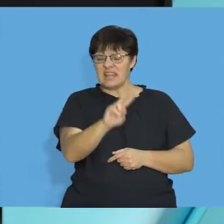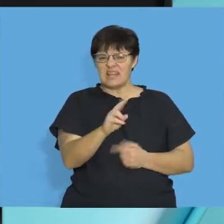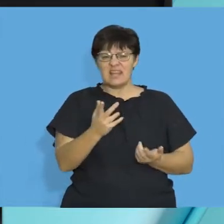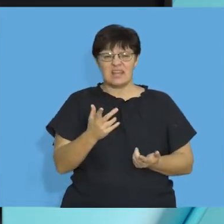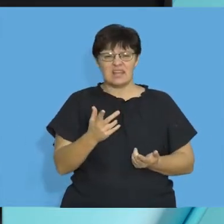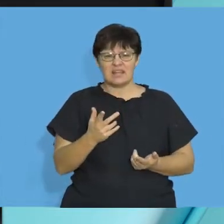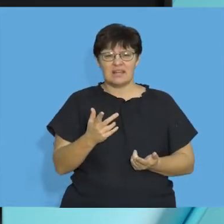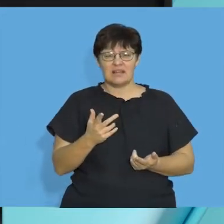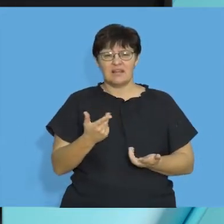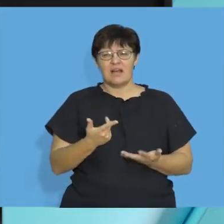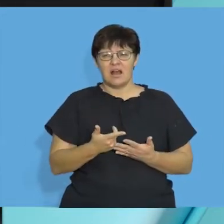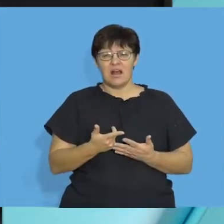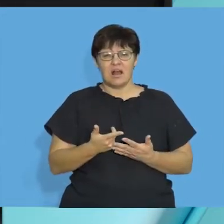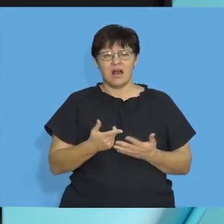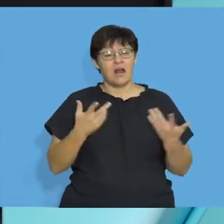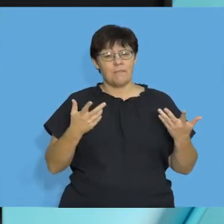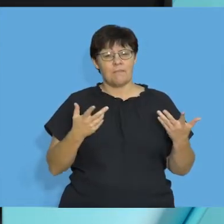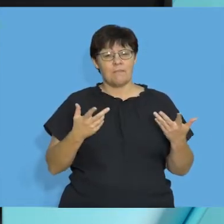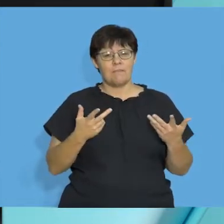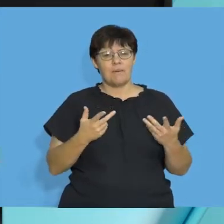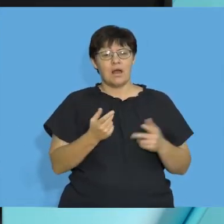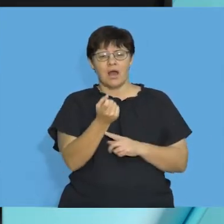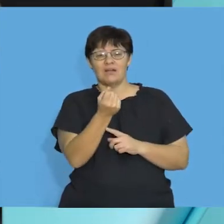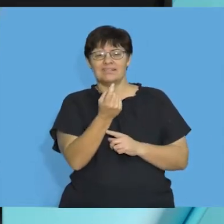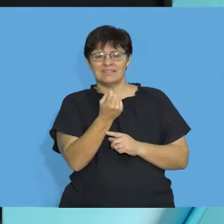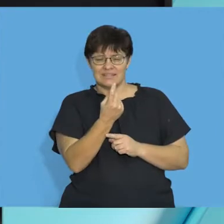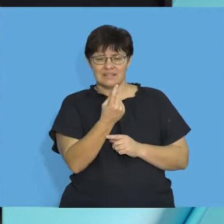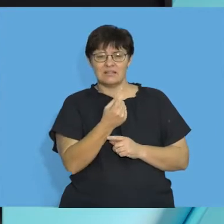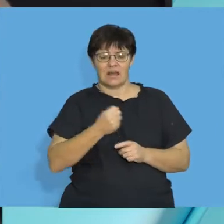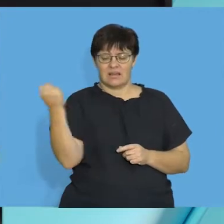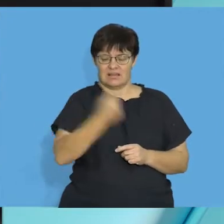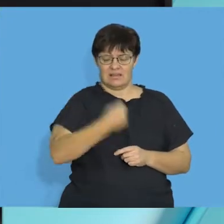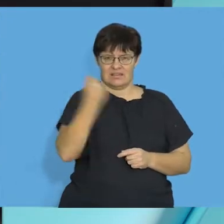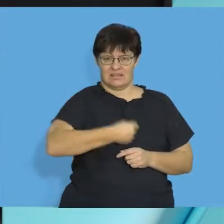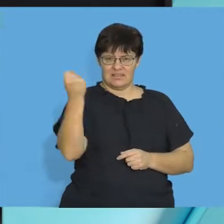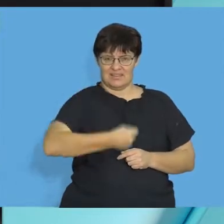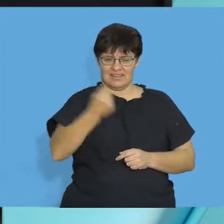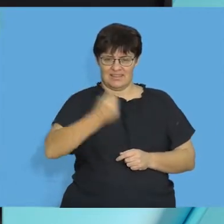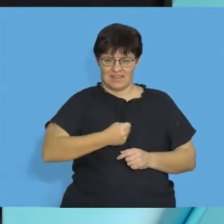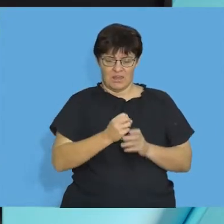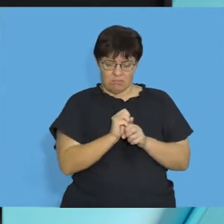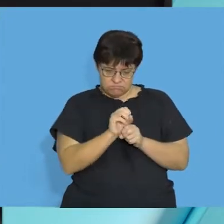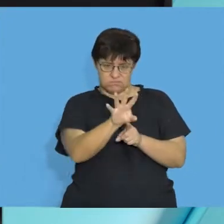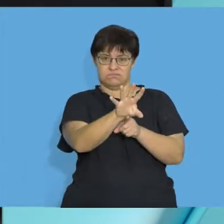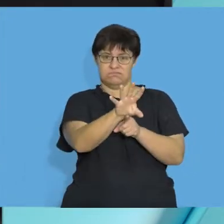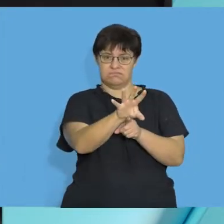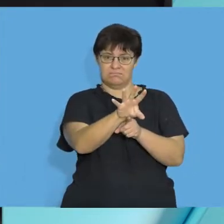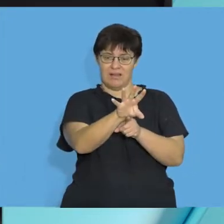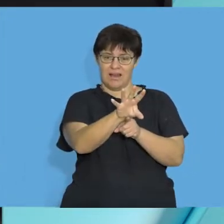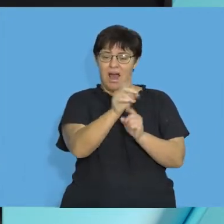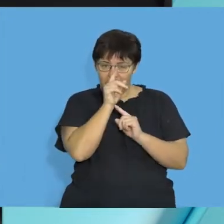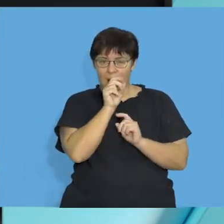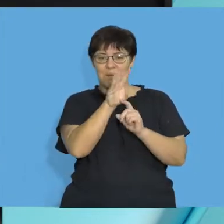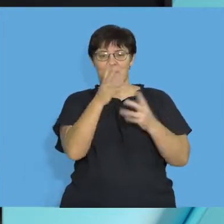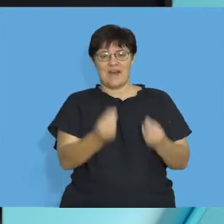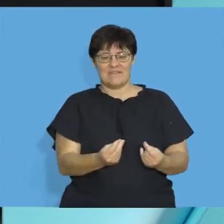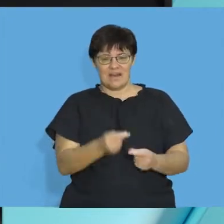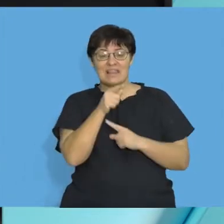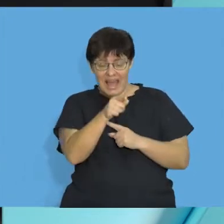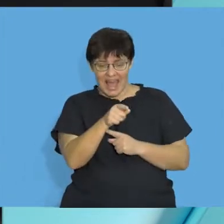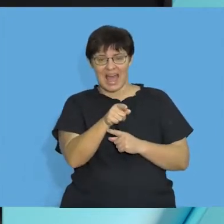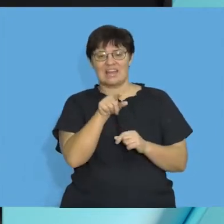of torches that have got magnets in them that you shake and you can get them. Well, that's exactly the principle that we're